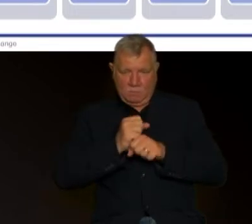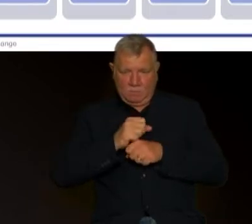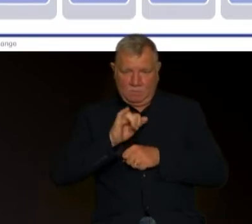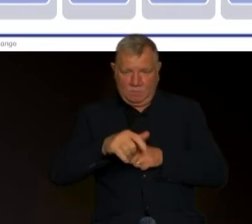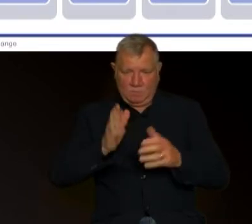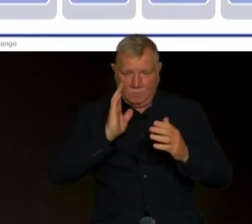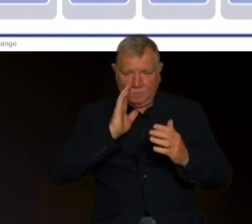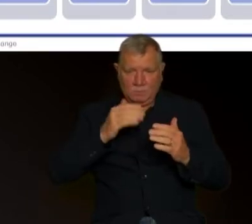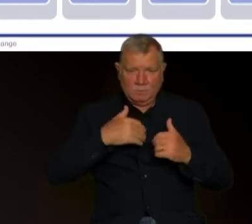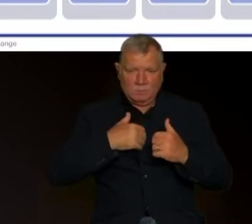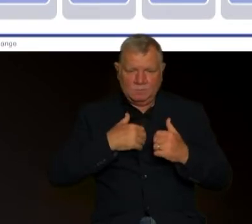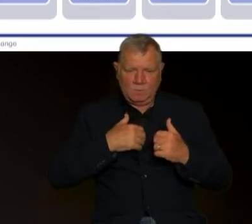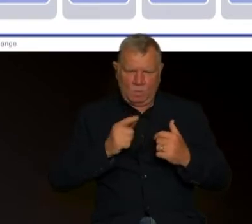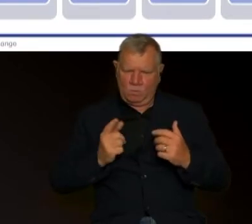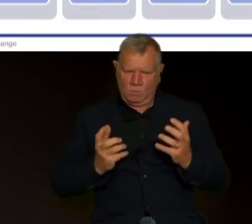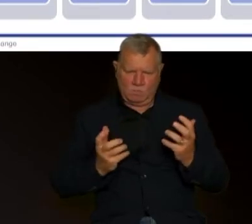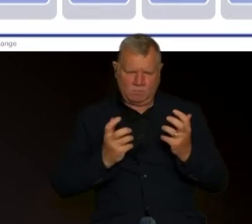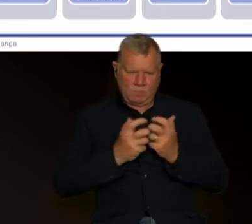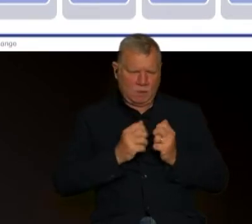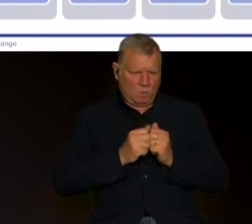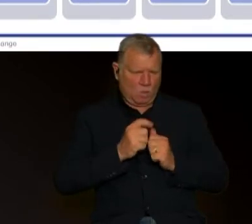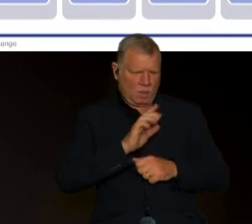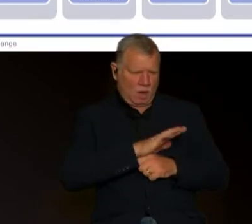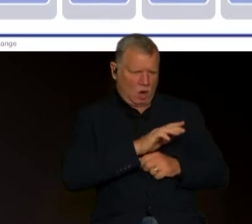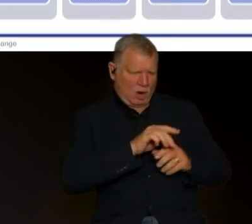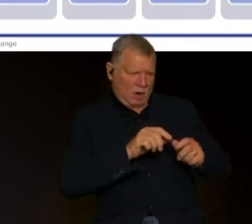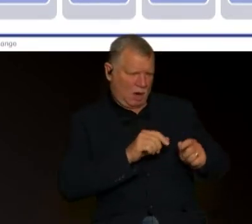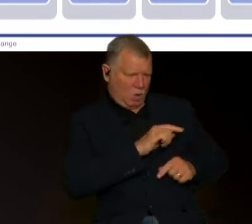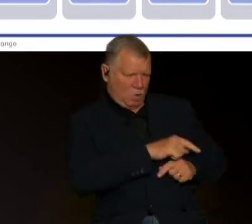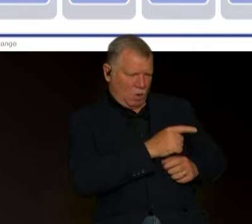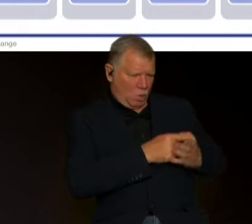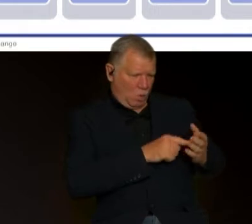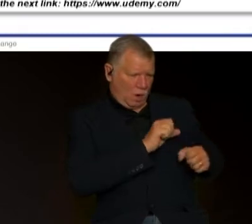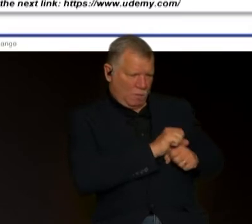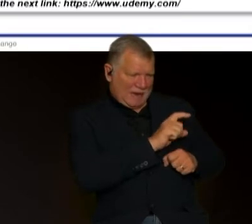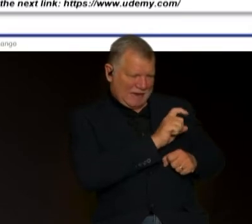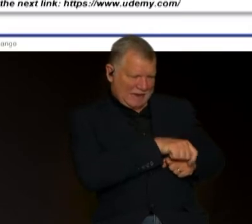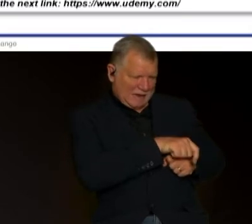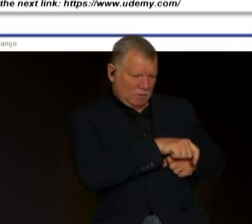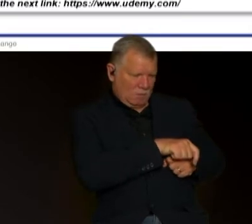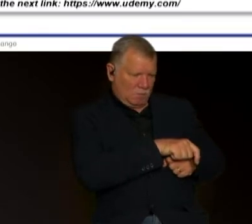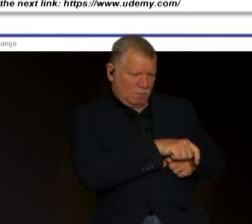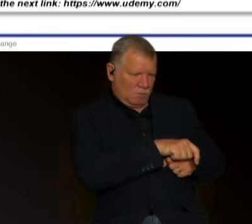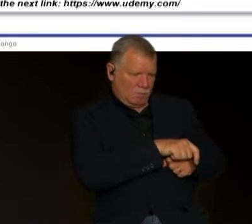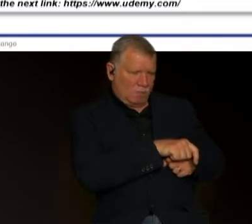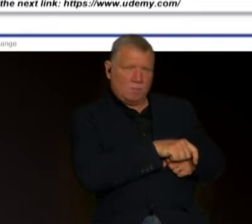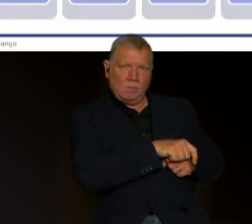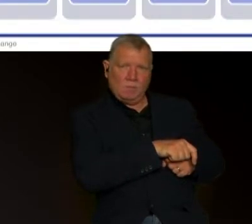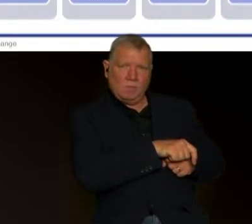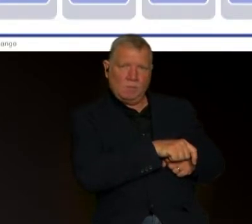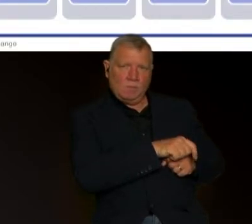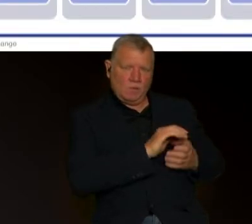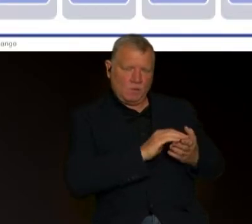and we're doing a matching of the areas each employee chose.